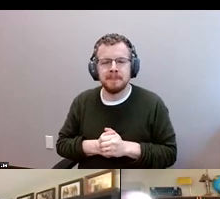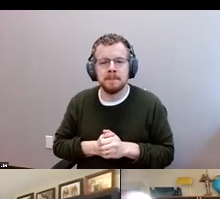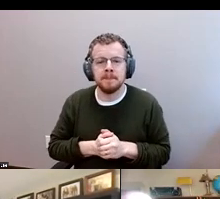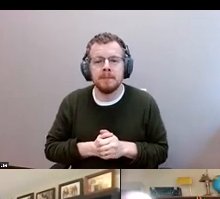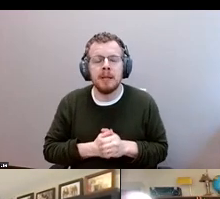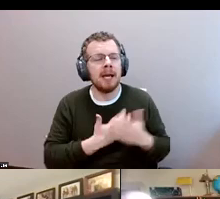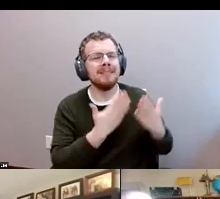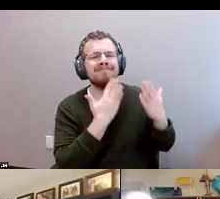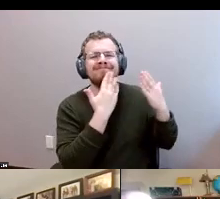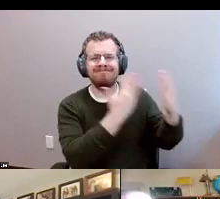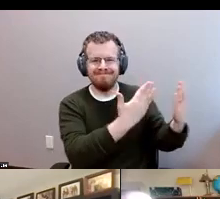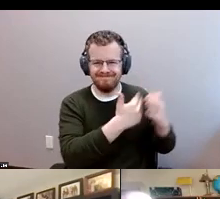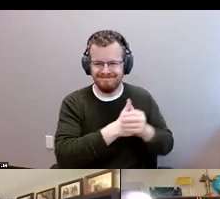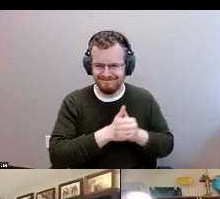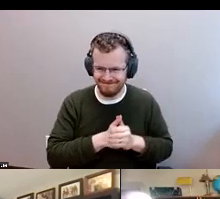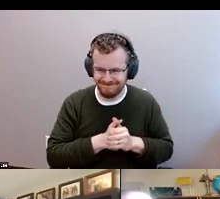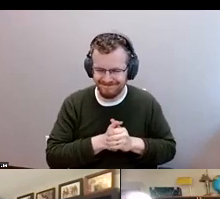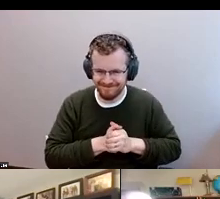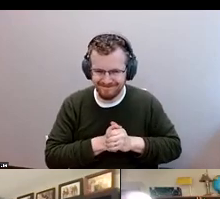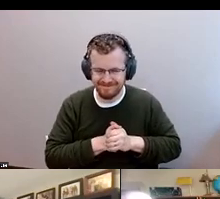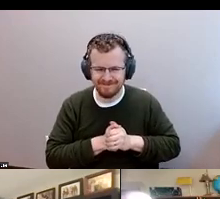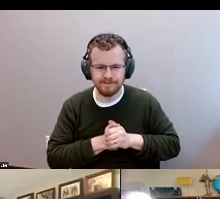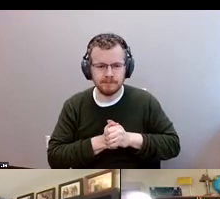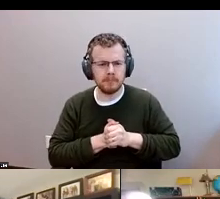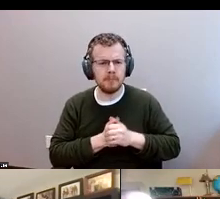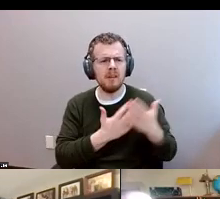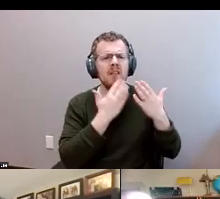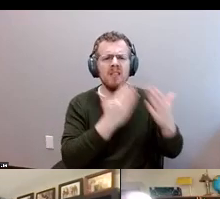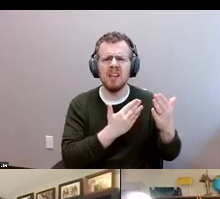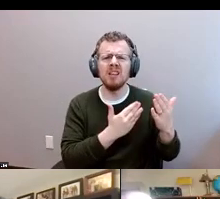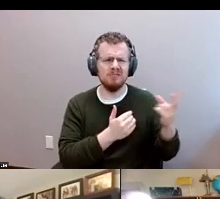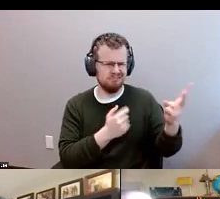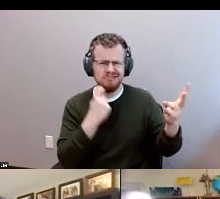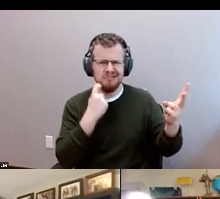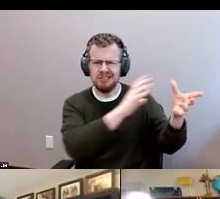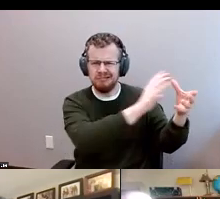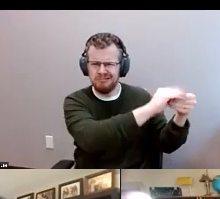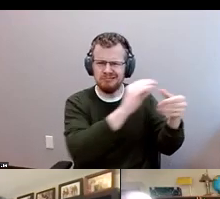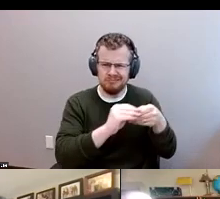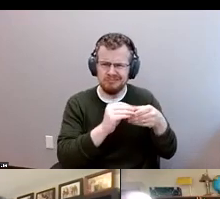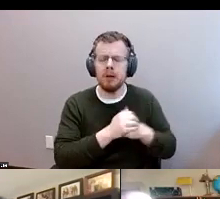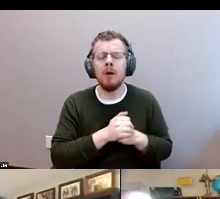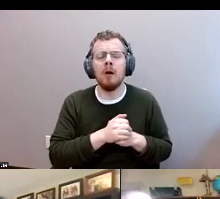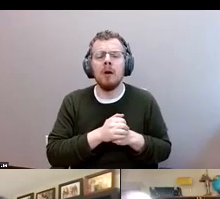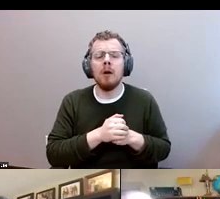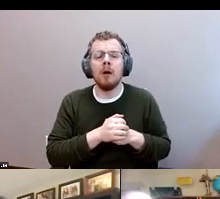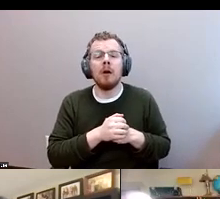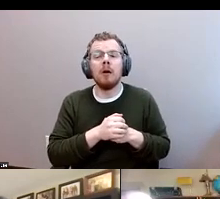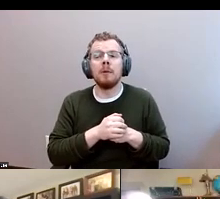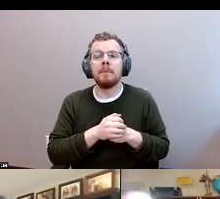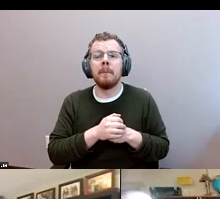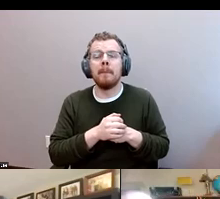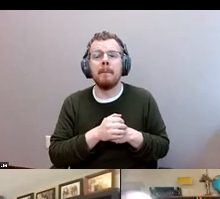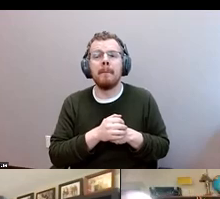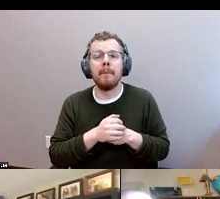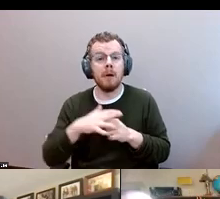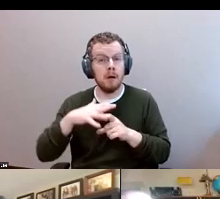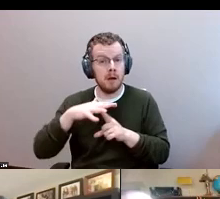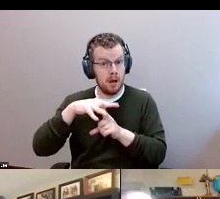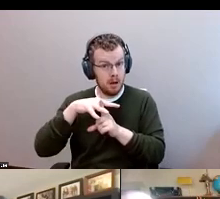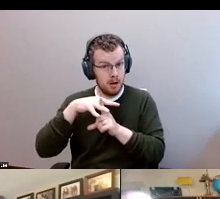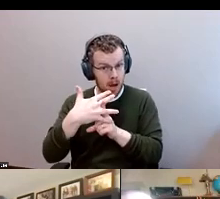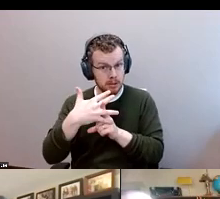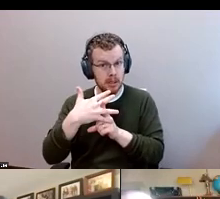Thank you. And thank you, Monique and Junius. I think that the context of and history of